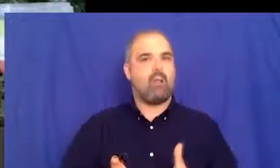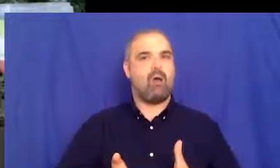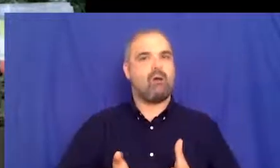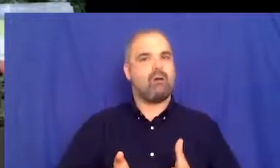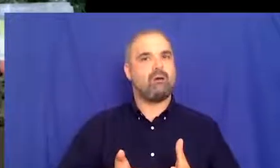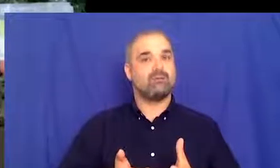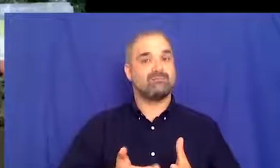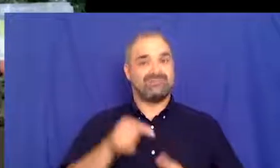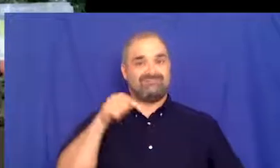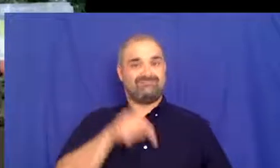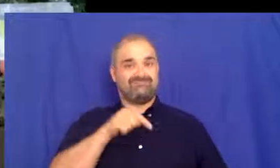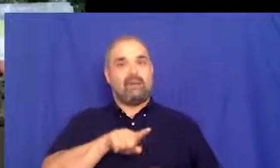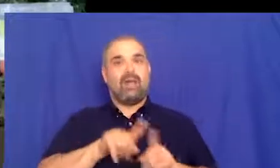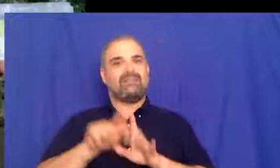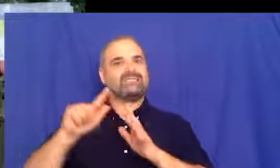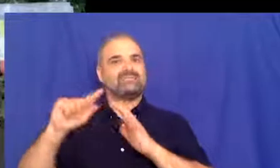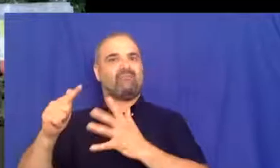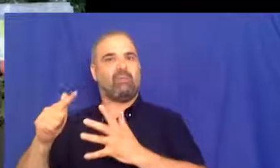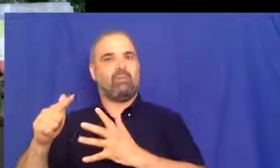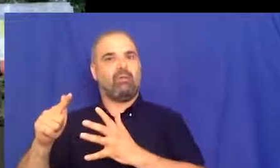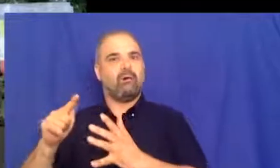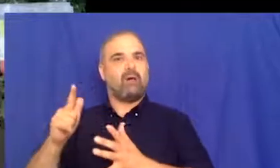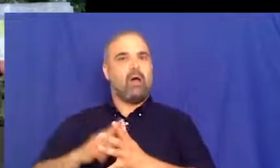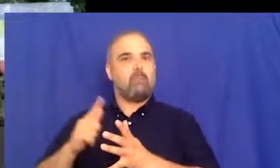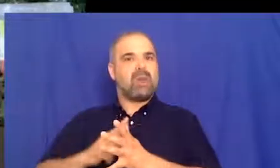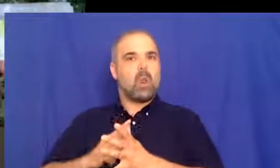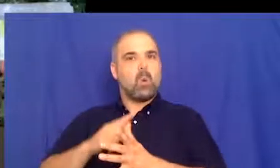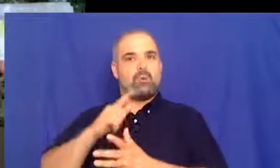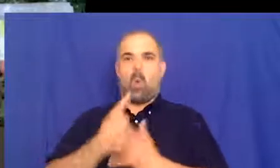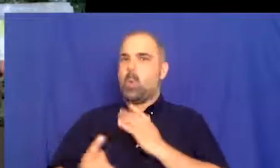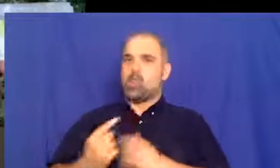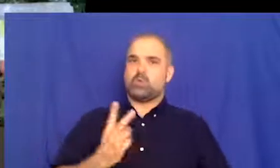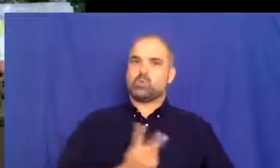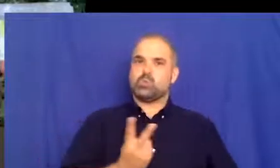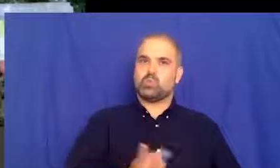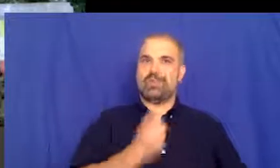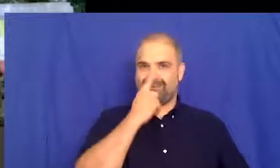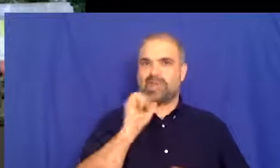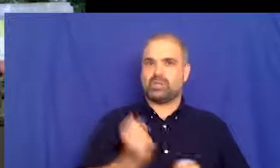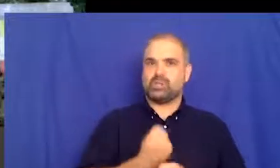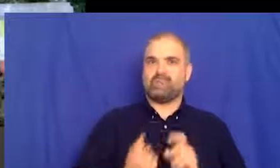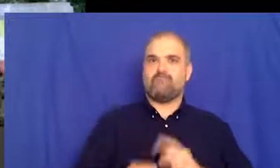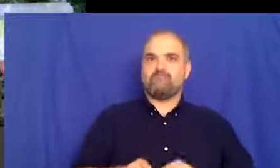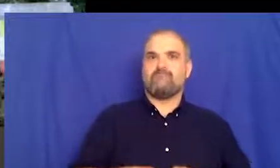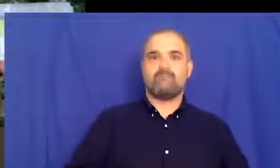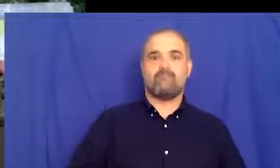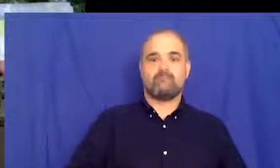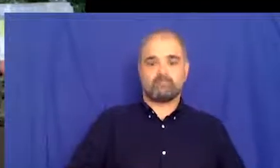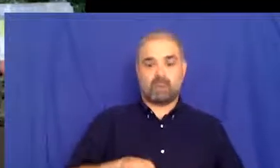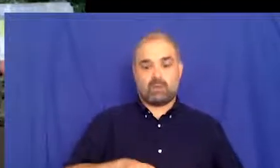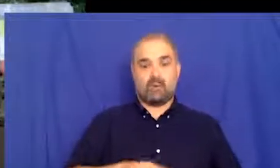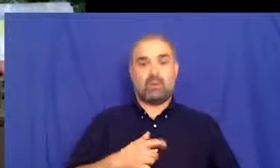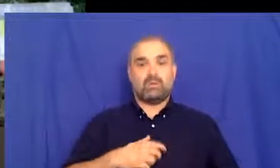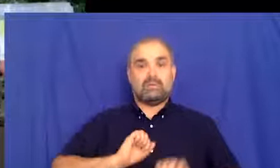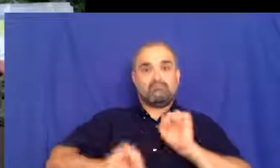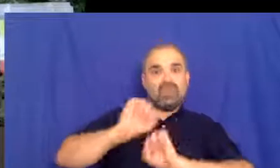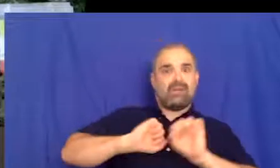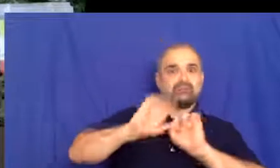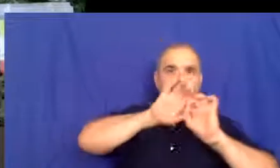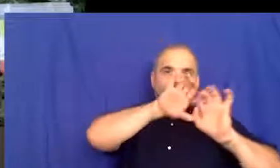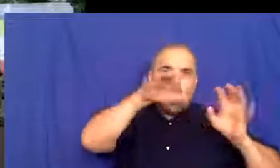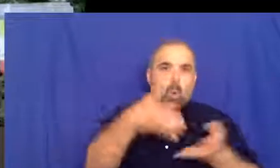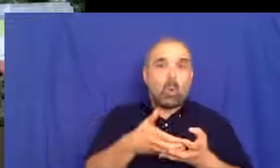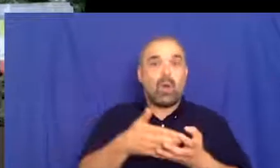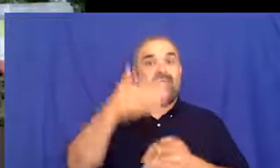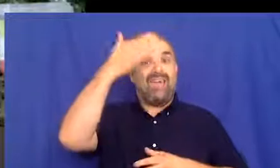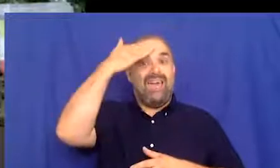southern three-banded armadillos being the only armadillo species that can actually do that. So when he's defending himself, he will actually roll up into this ball,